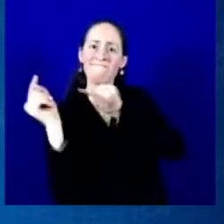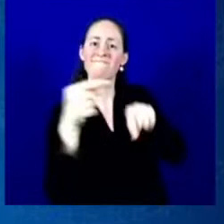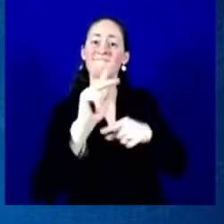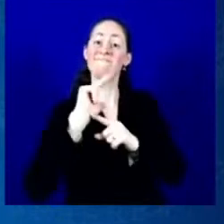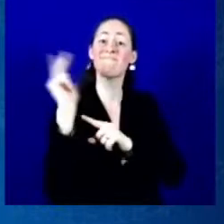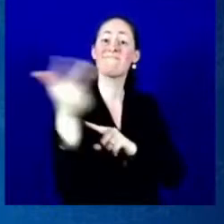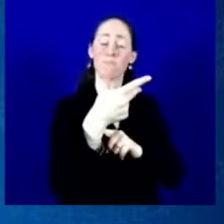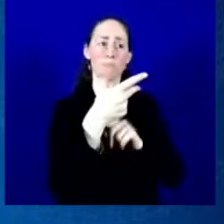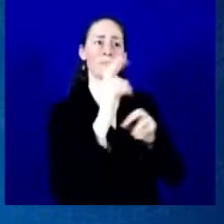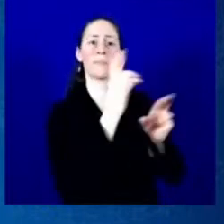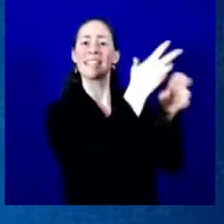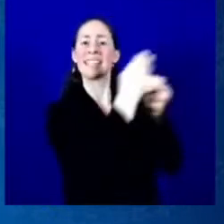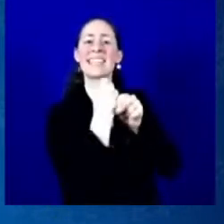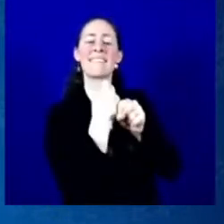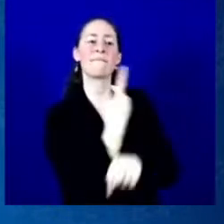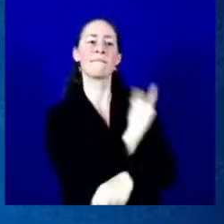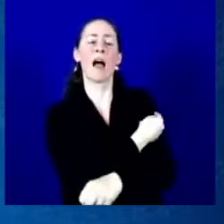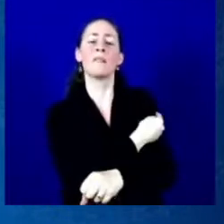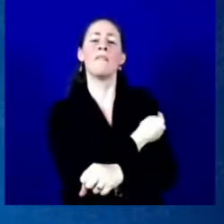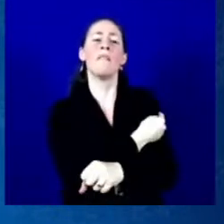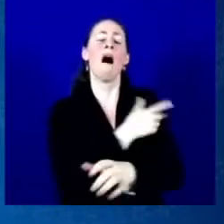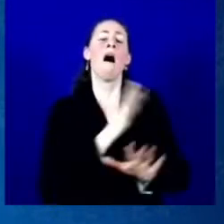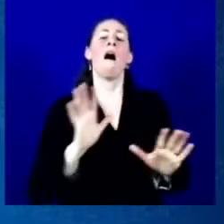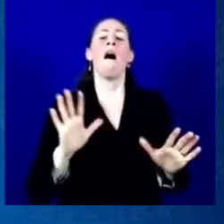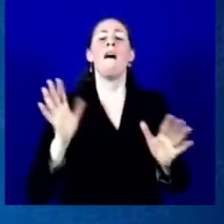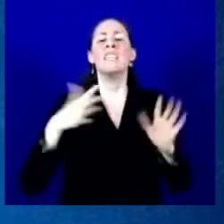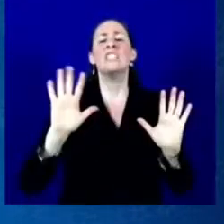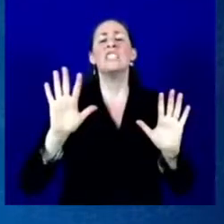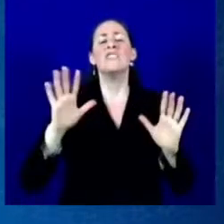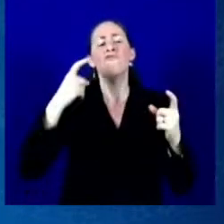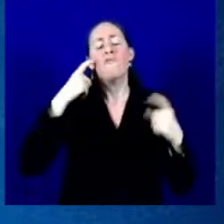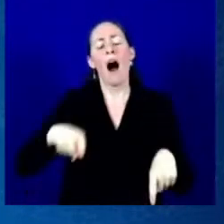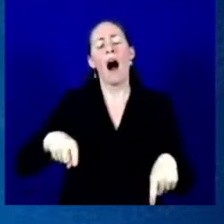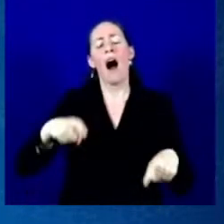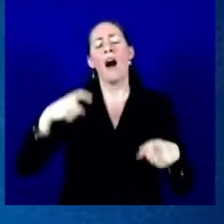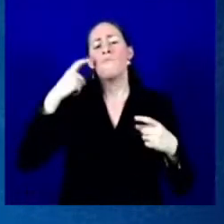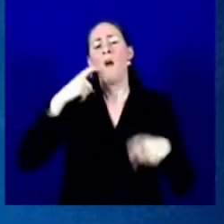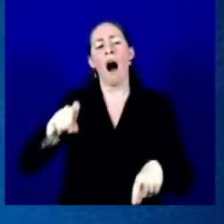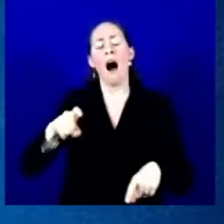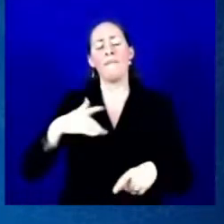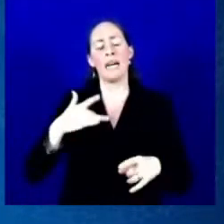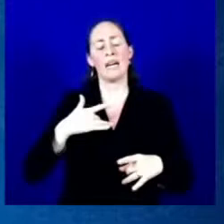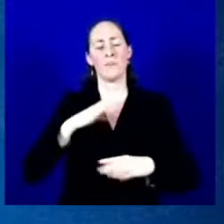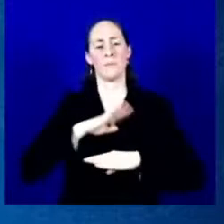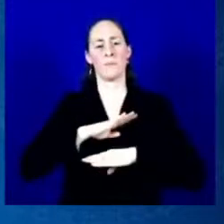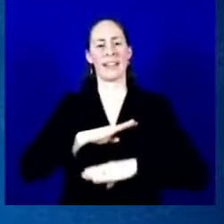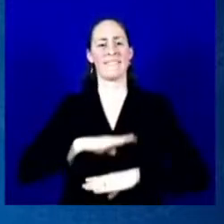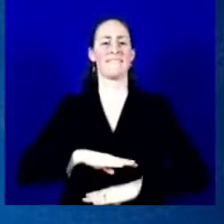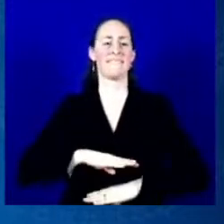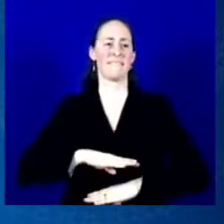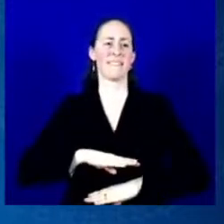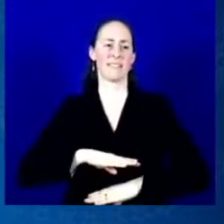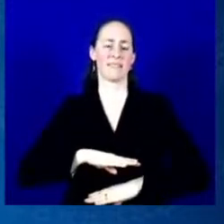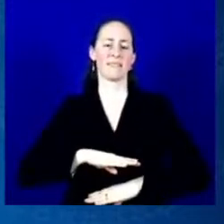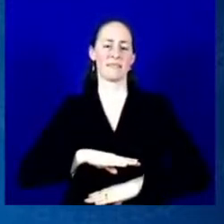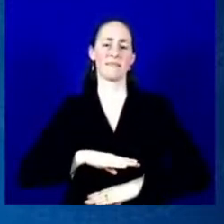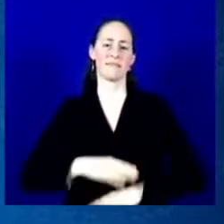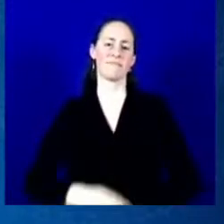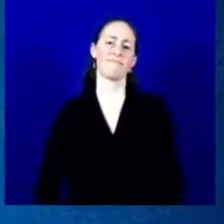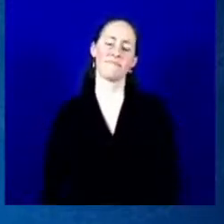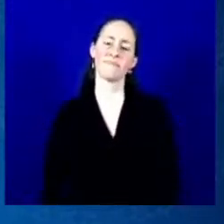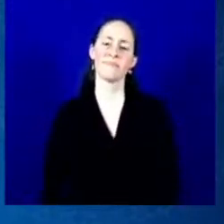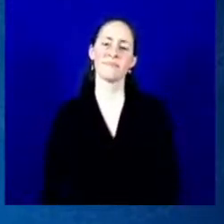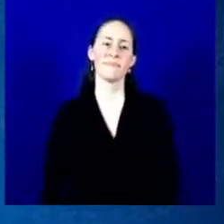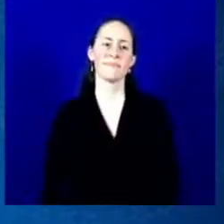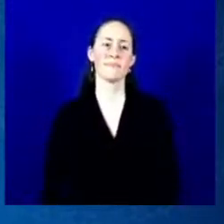cried out of joy and cried out of relief. Parents, seeing the smiles on their